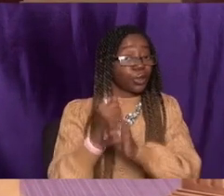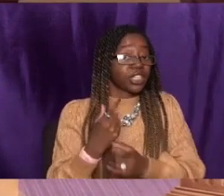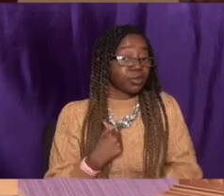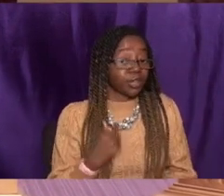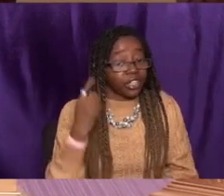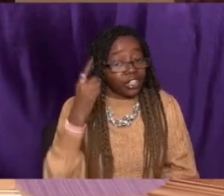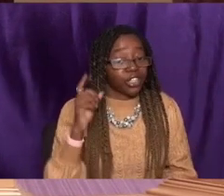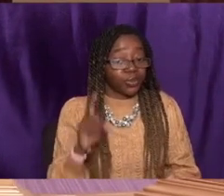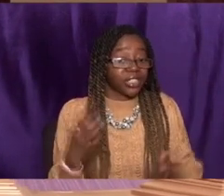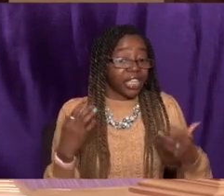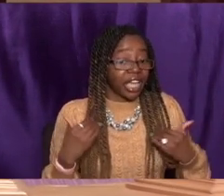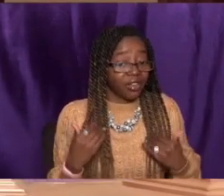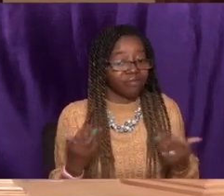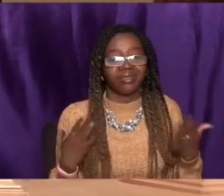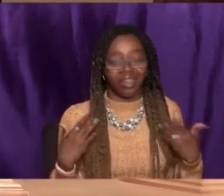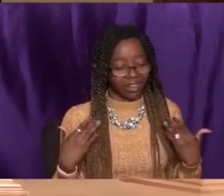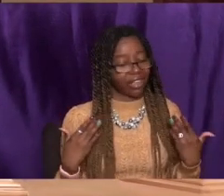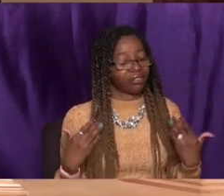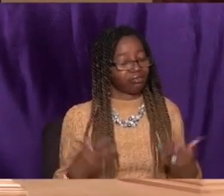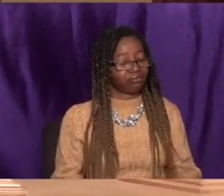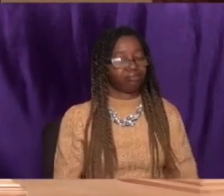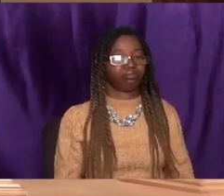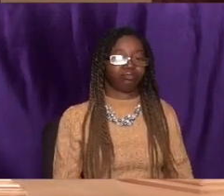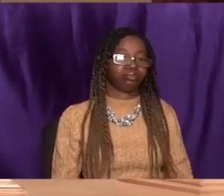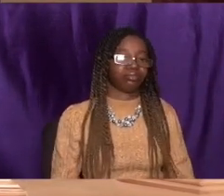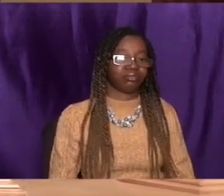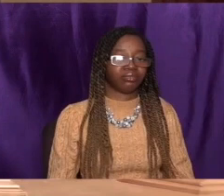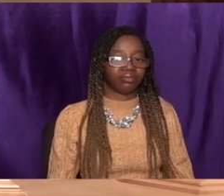you have to have it because I got it?